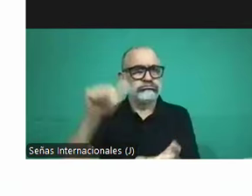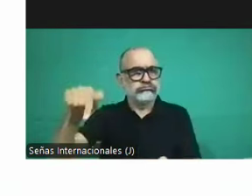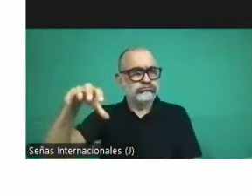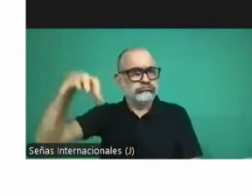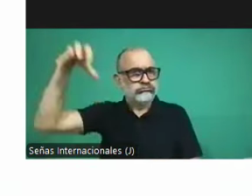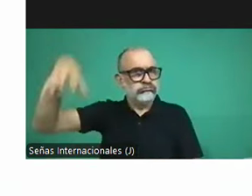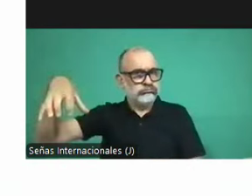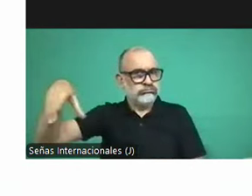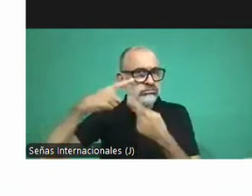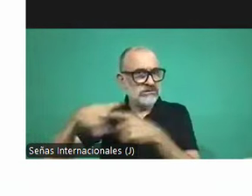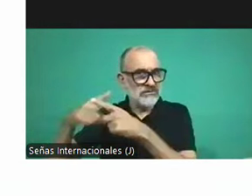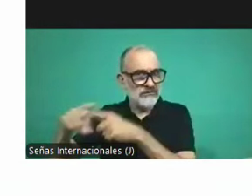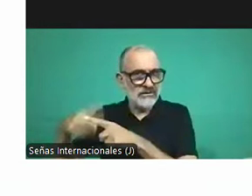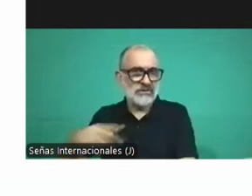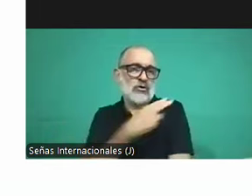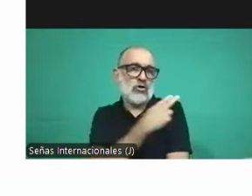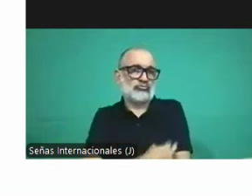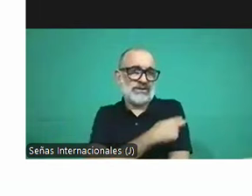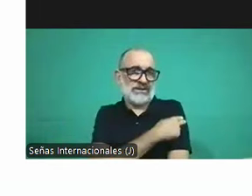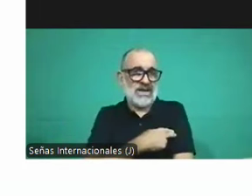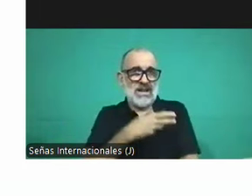from public